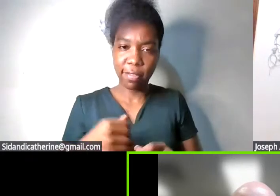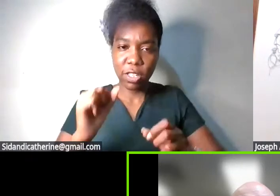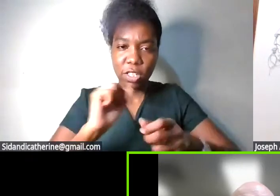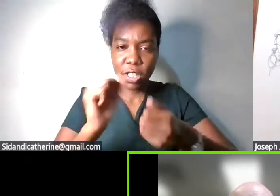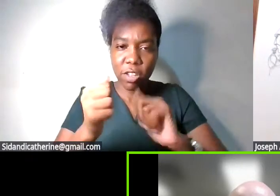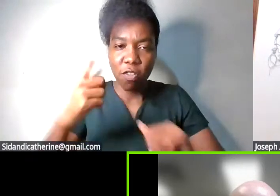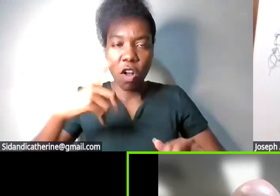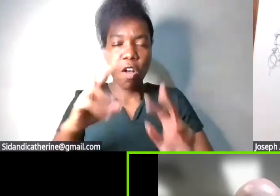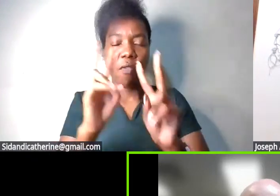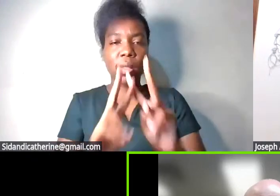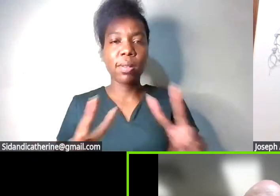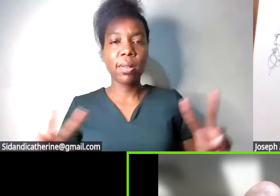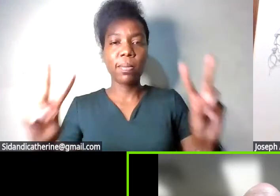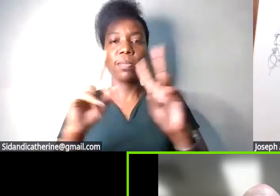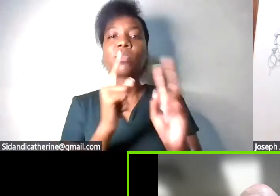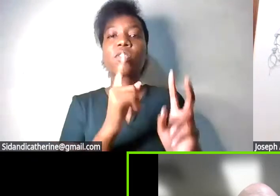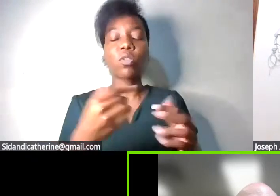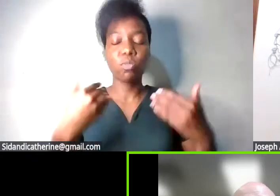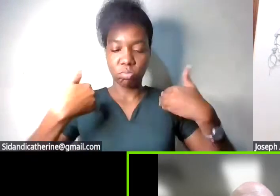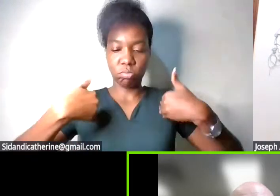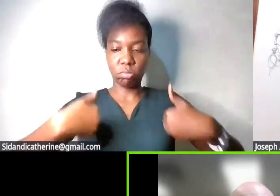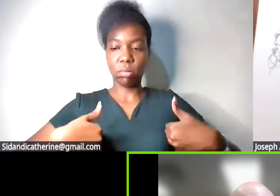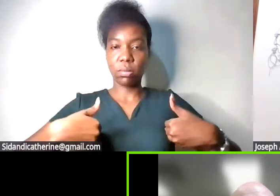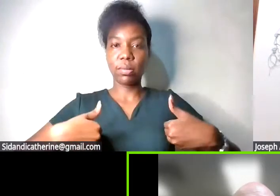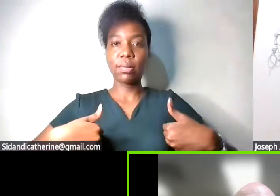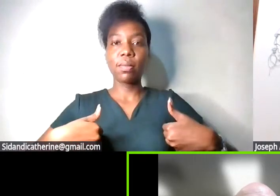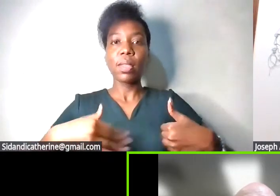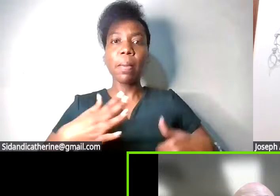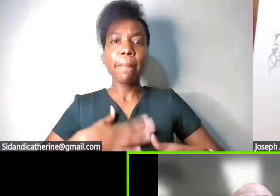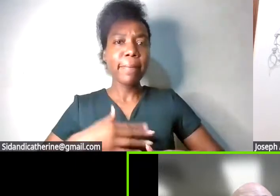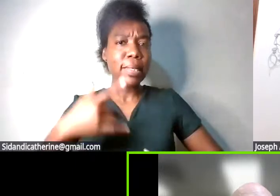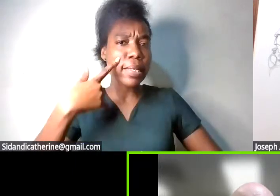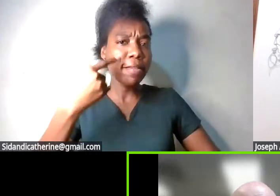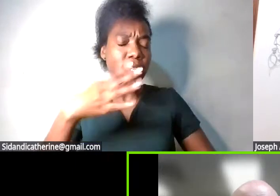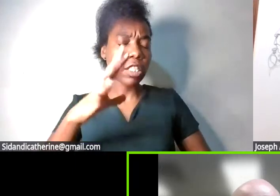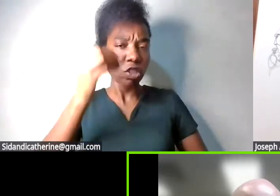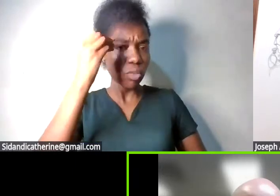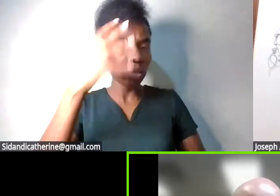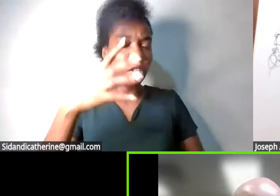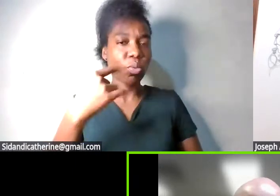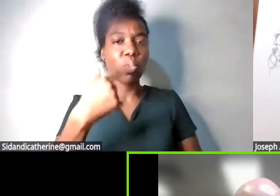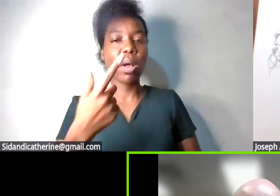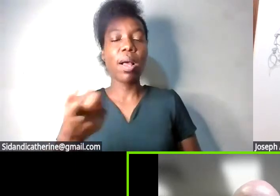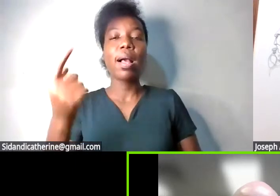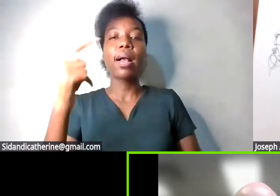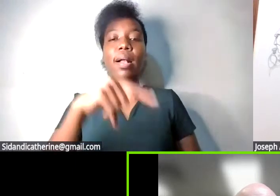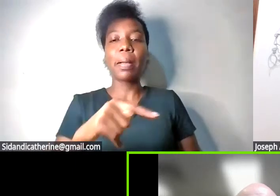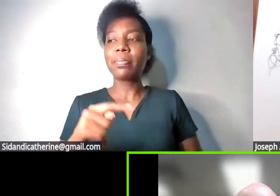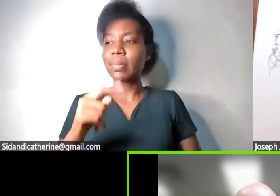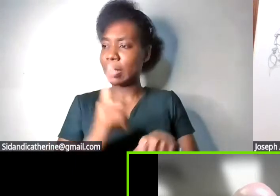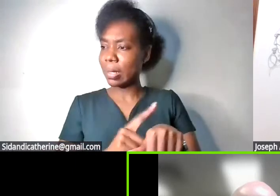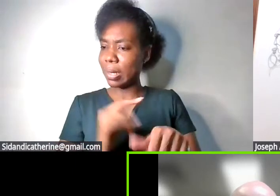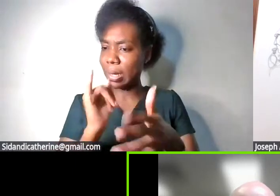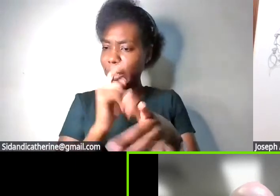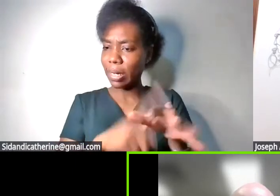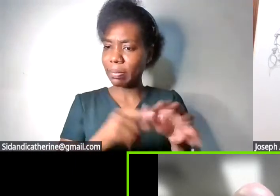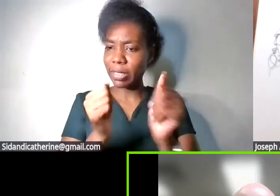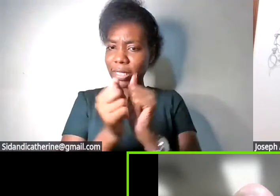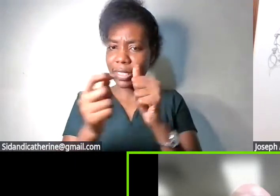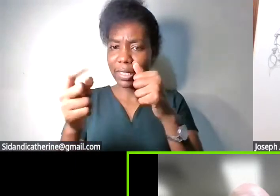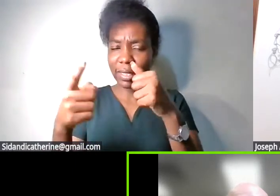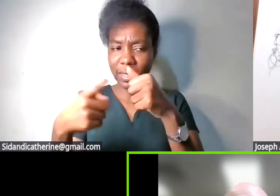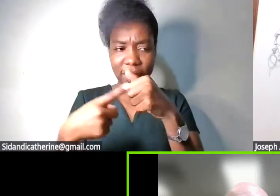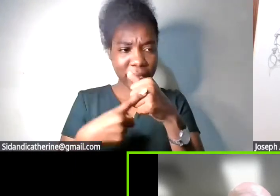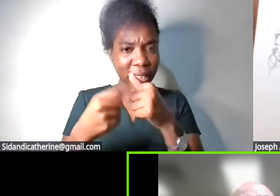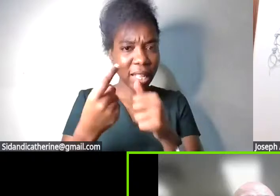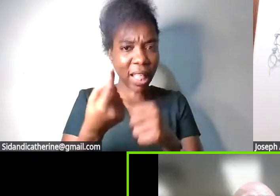So I personally have seen a student who came in when he was 16 and a half, and within a year, not